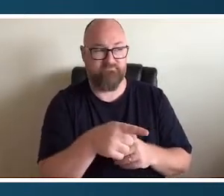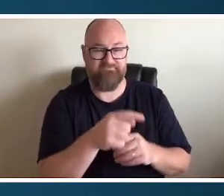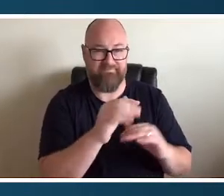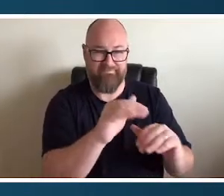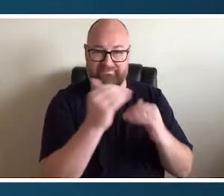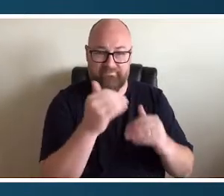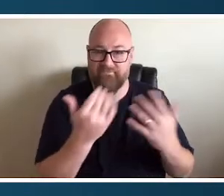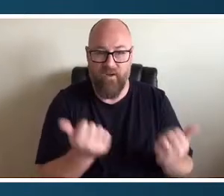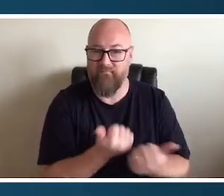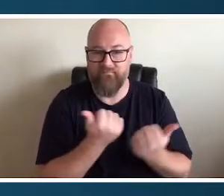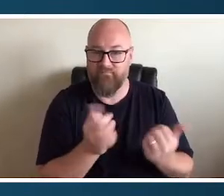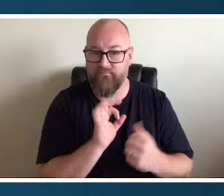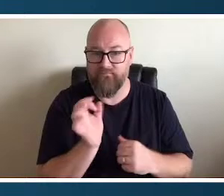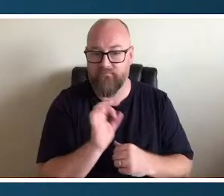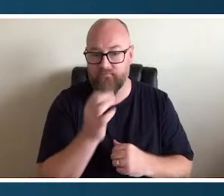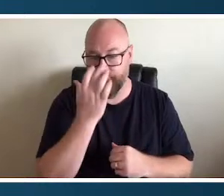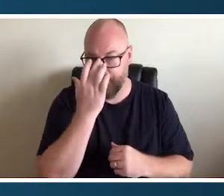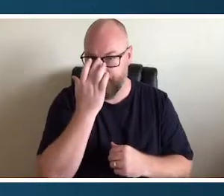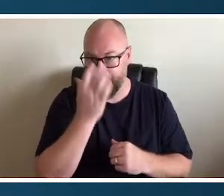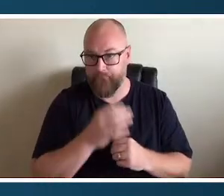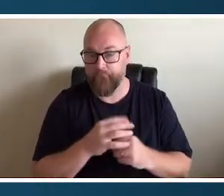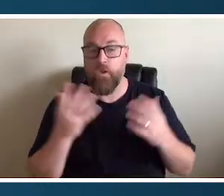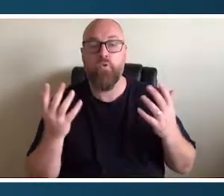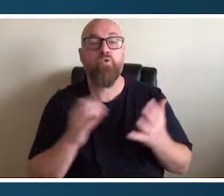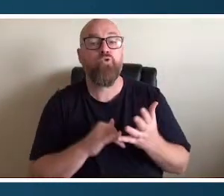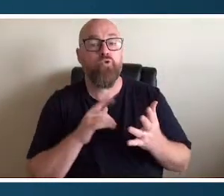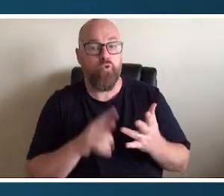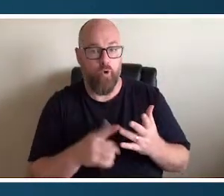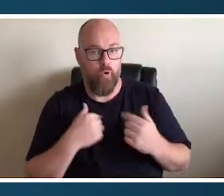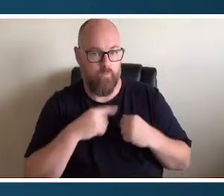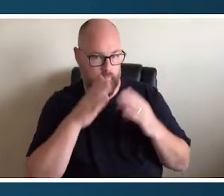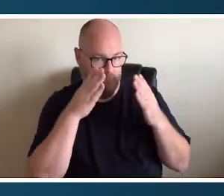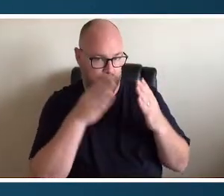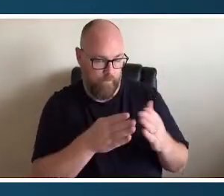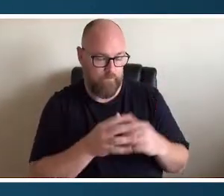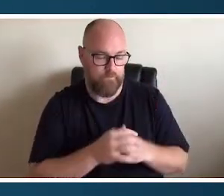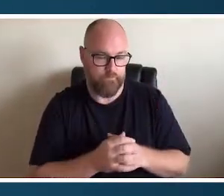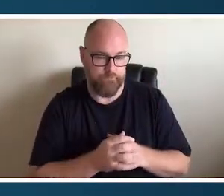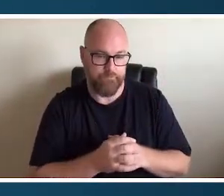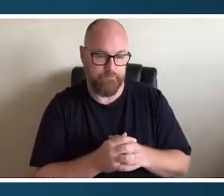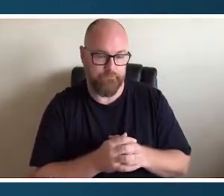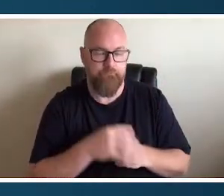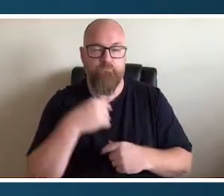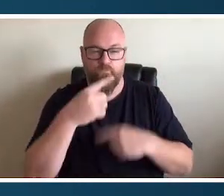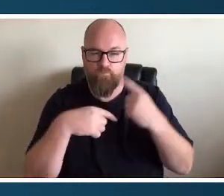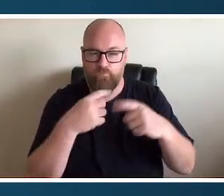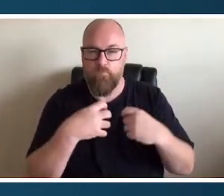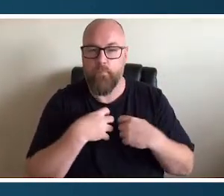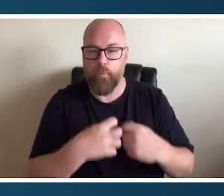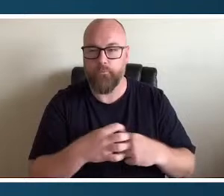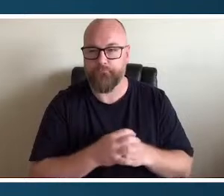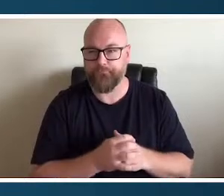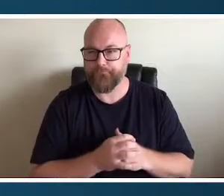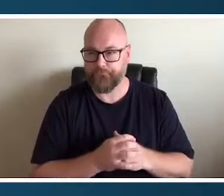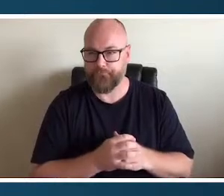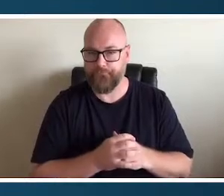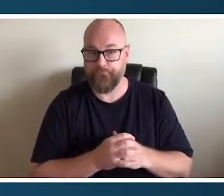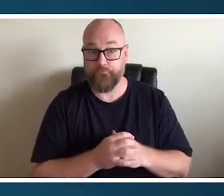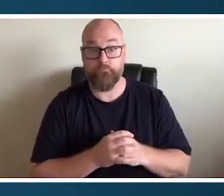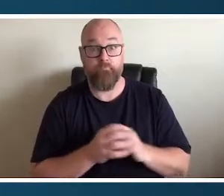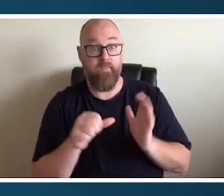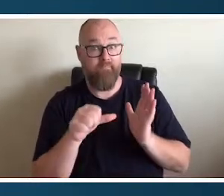So allow me to examine these points more closely. Funding mechanisms are not